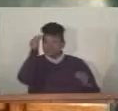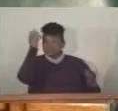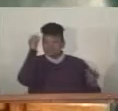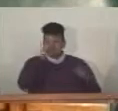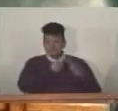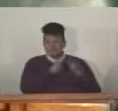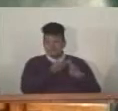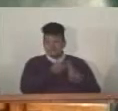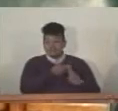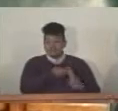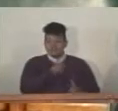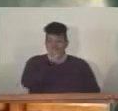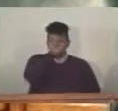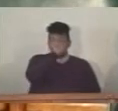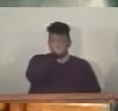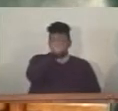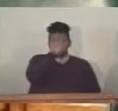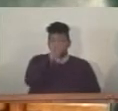is